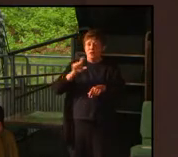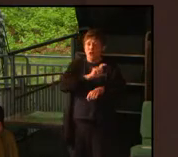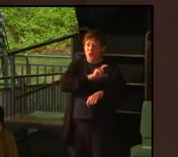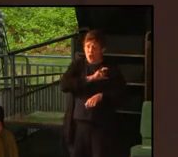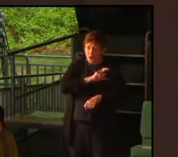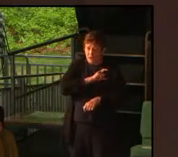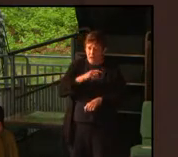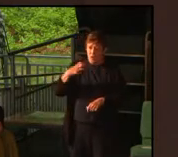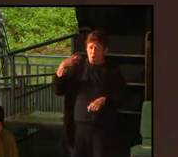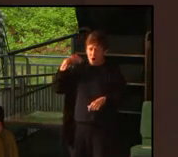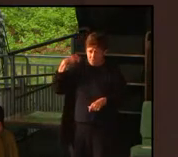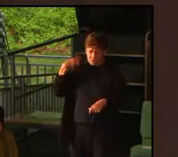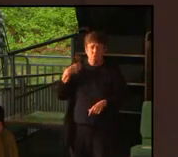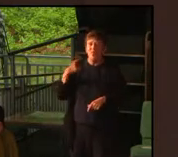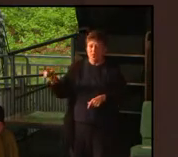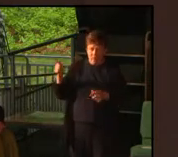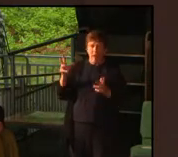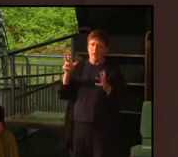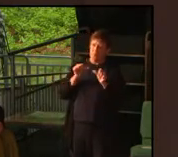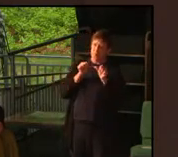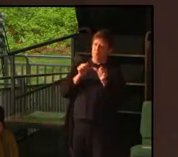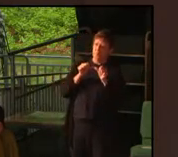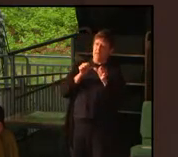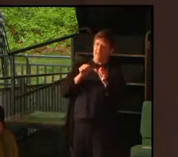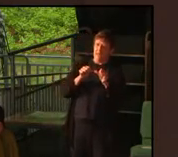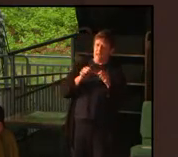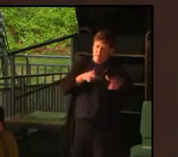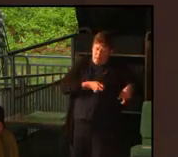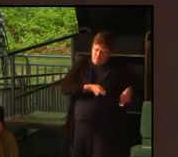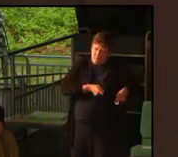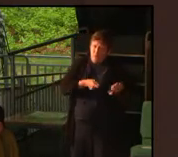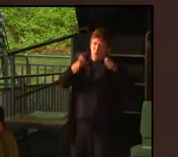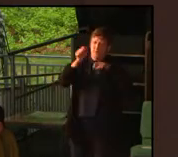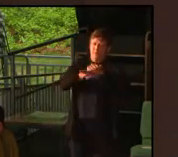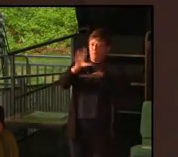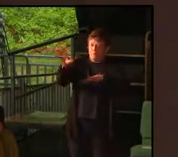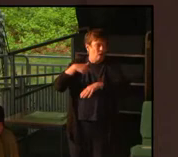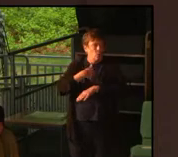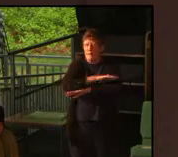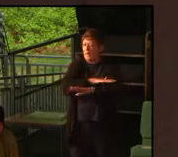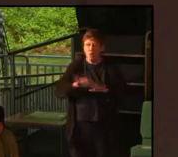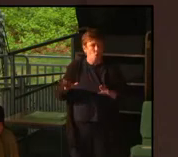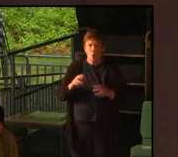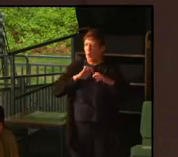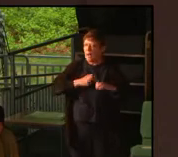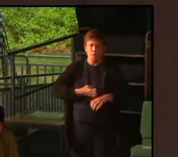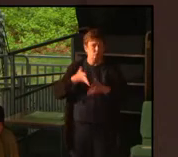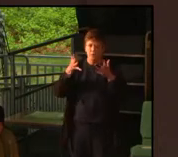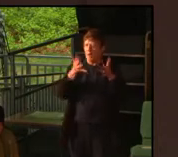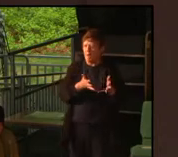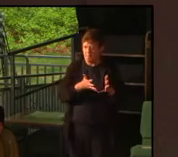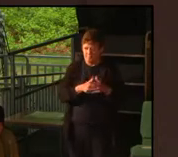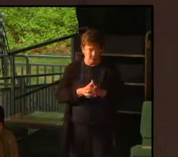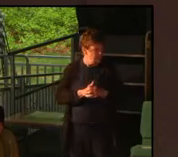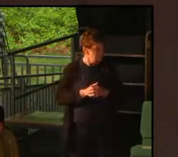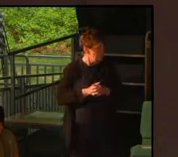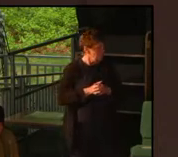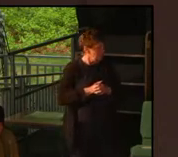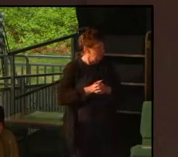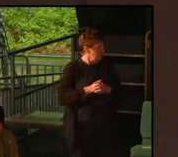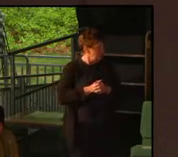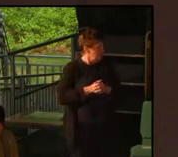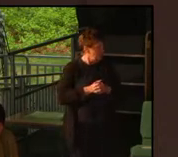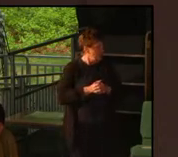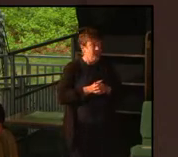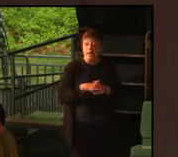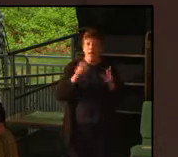the hands that pulled us up the mountain when we didn't have a grain of strength left. And I hope that